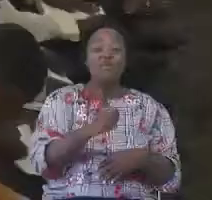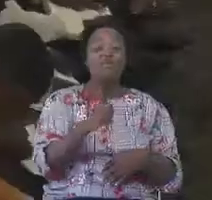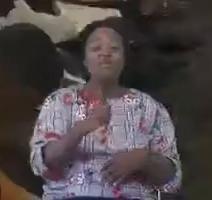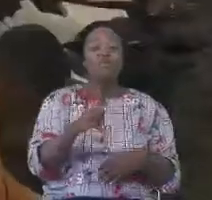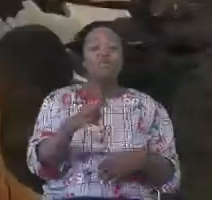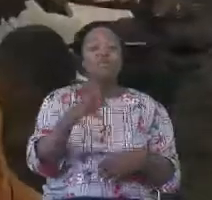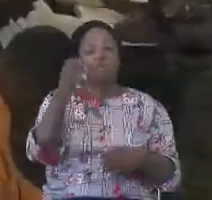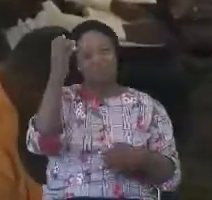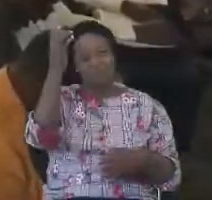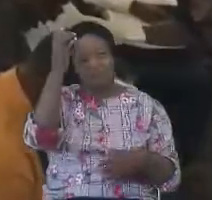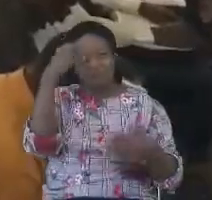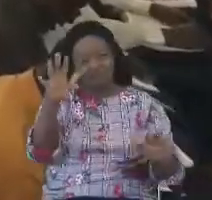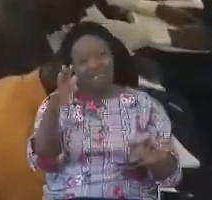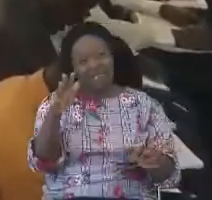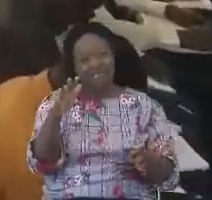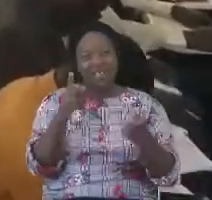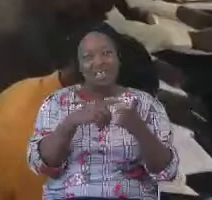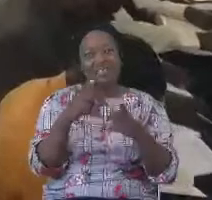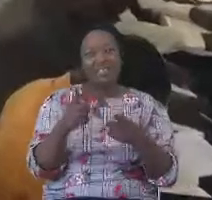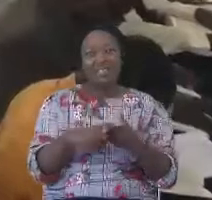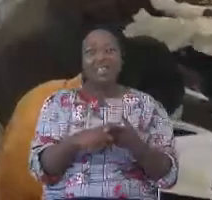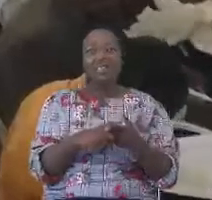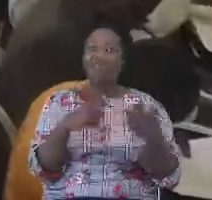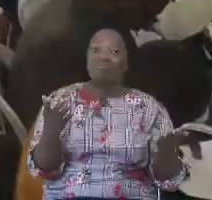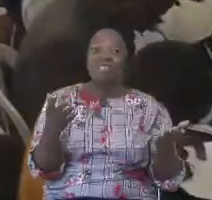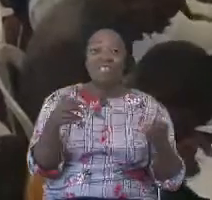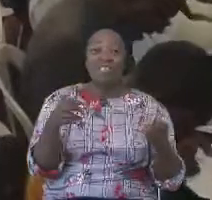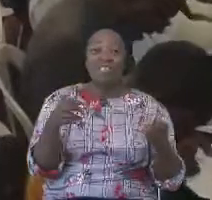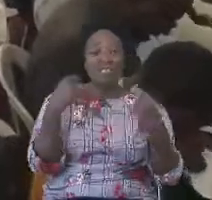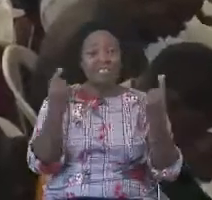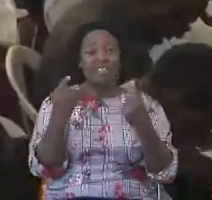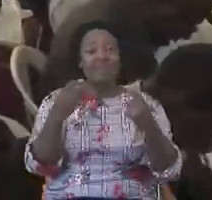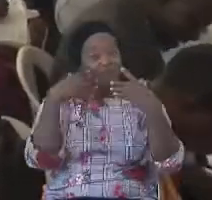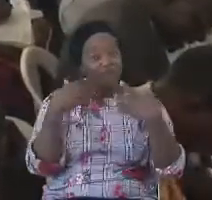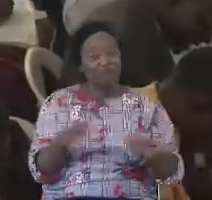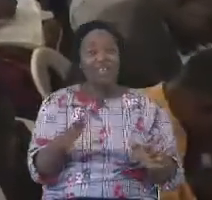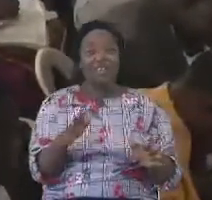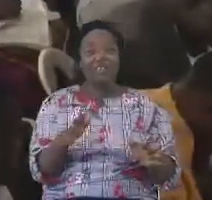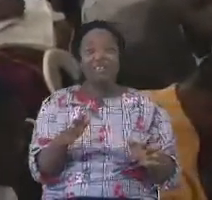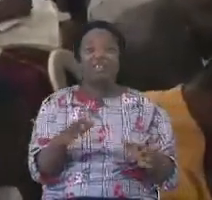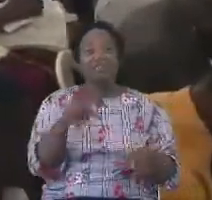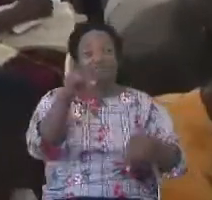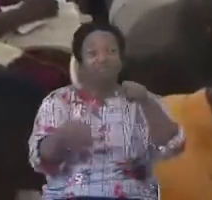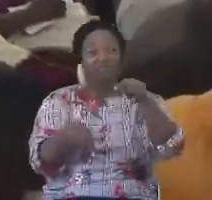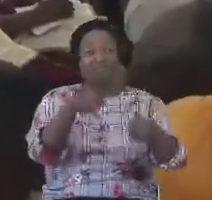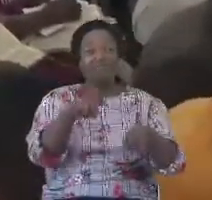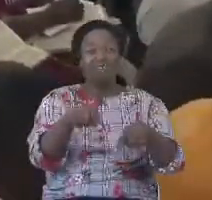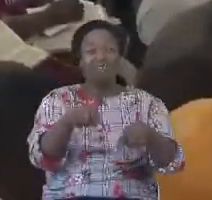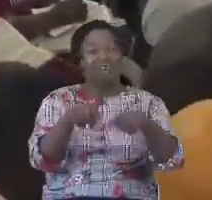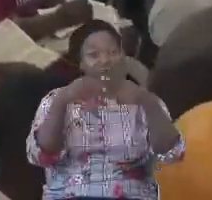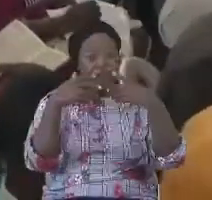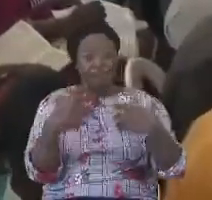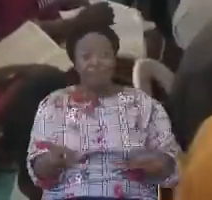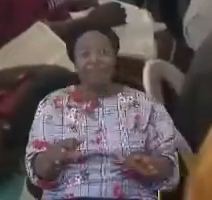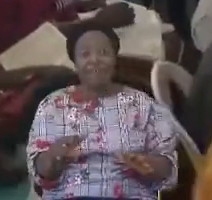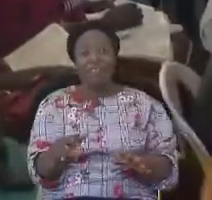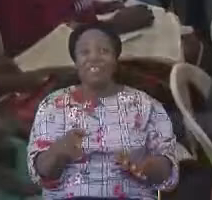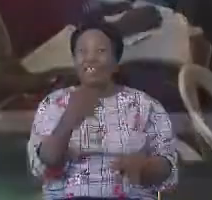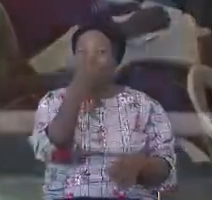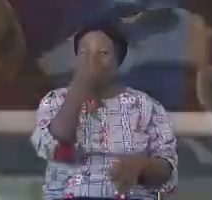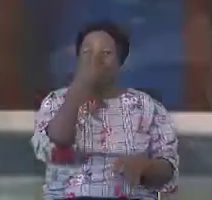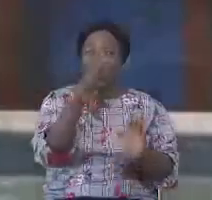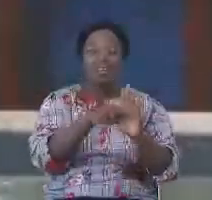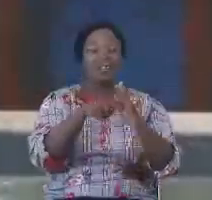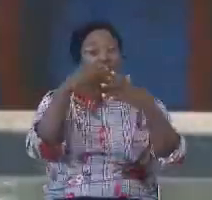finished deformity finished blindness finished sina